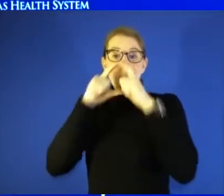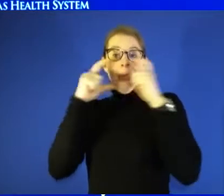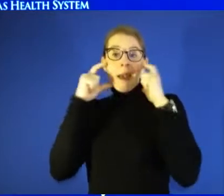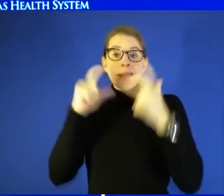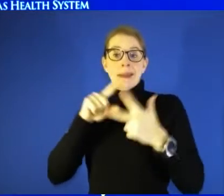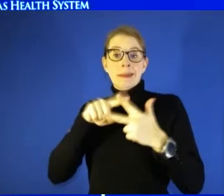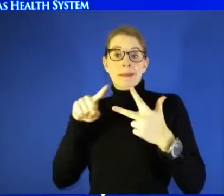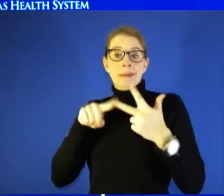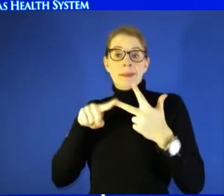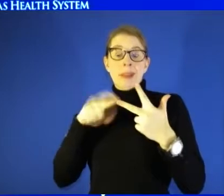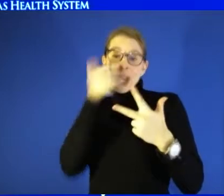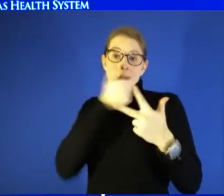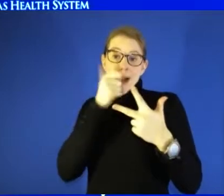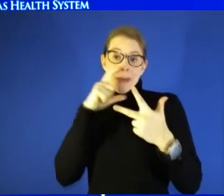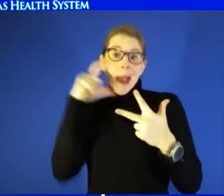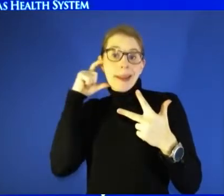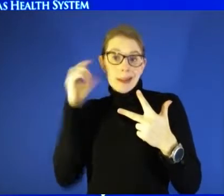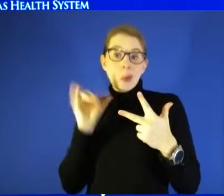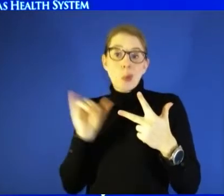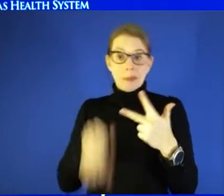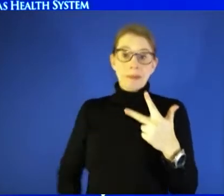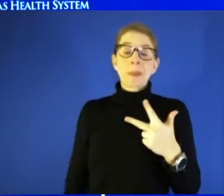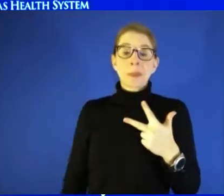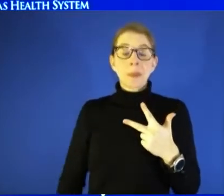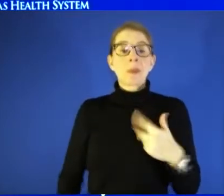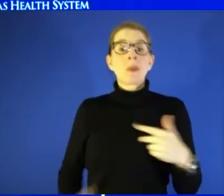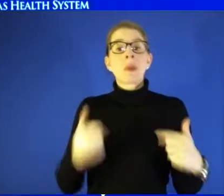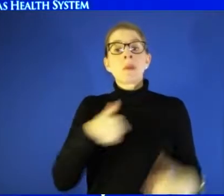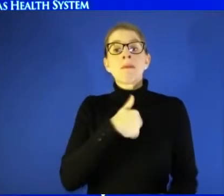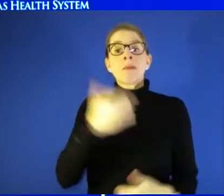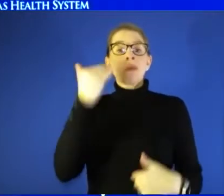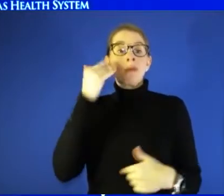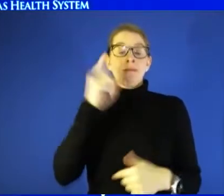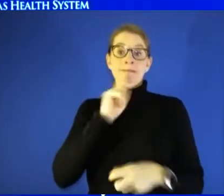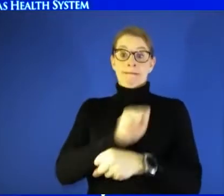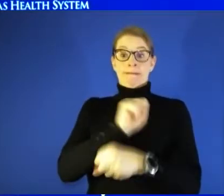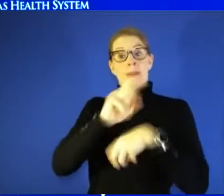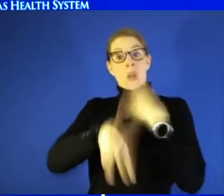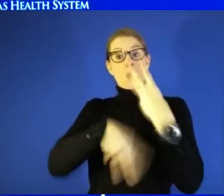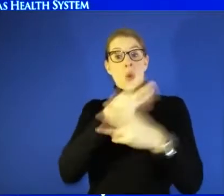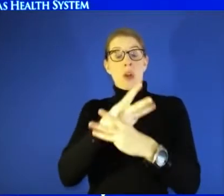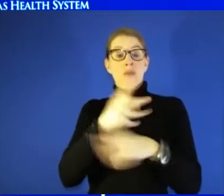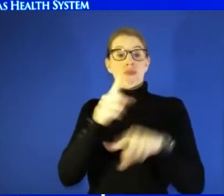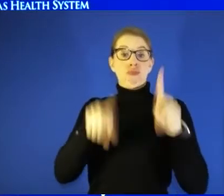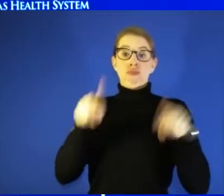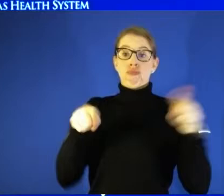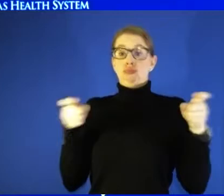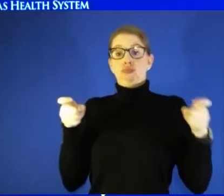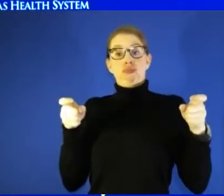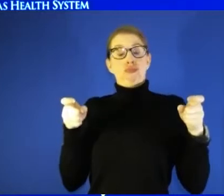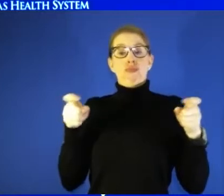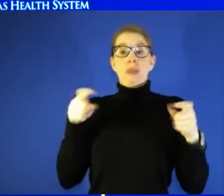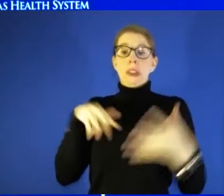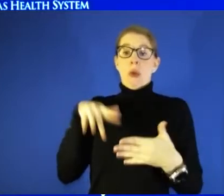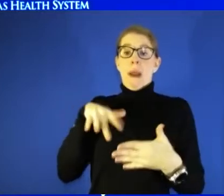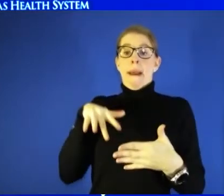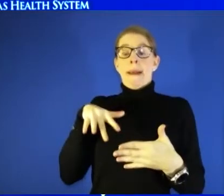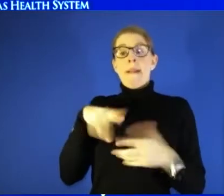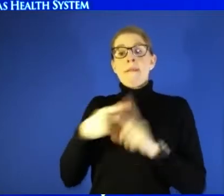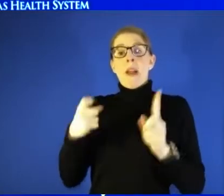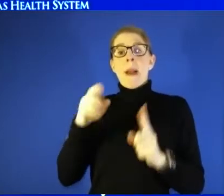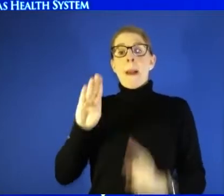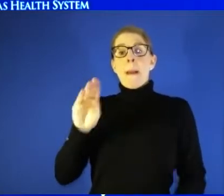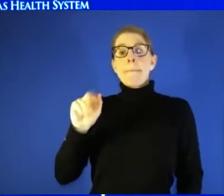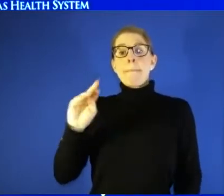to cloth masks. We know that in the real world, in a good randomized control trial, the big study from Bangladesh that